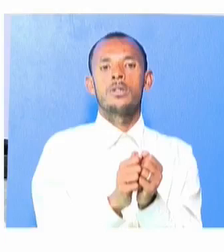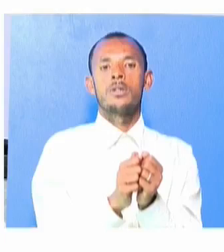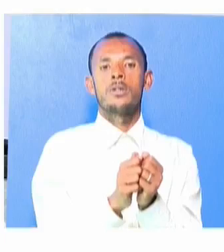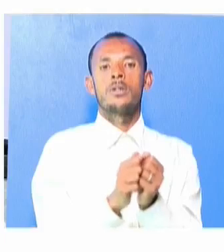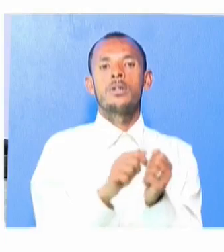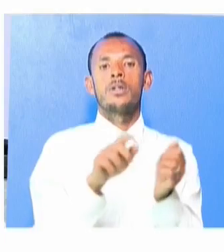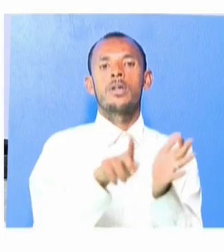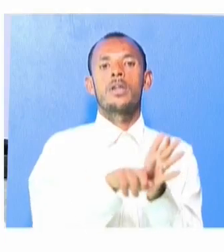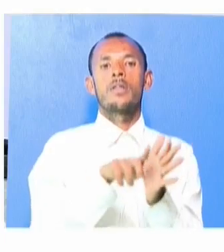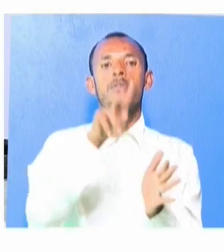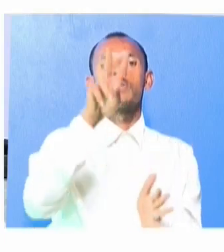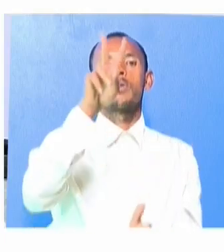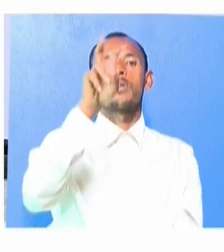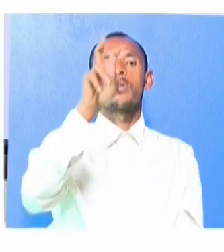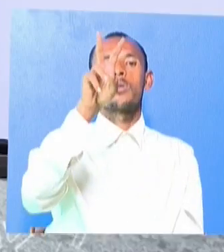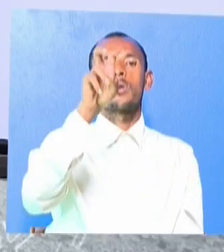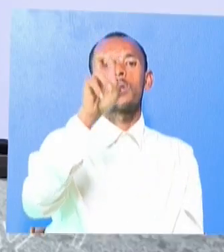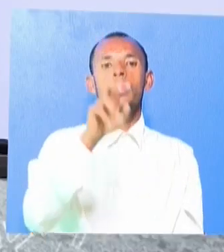negative 20.